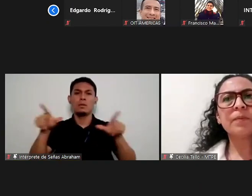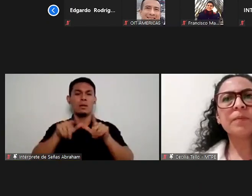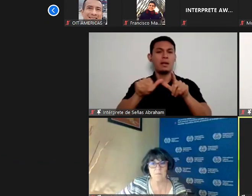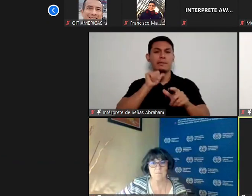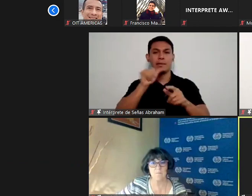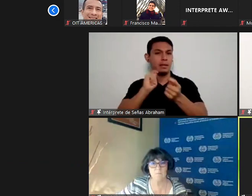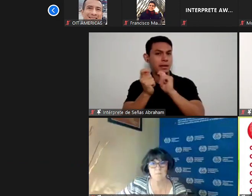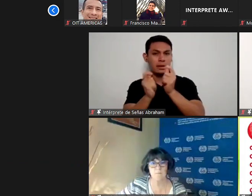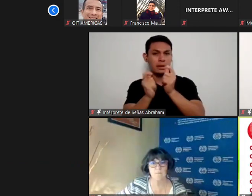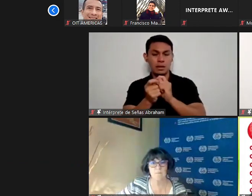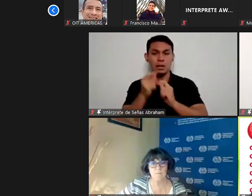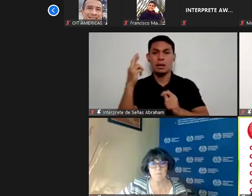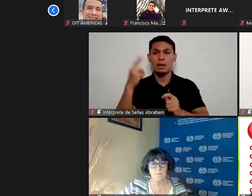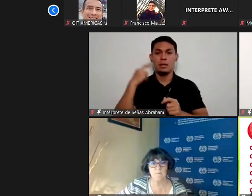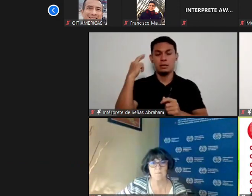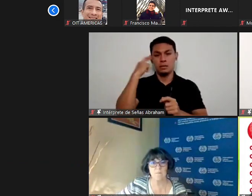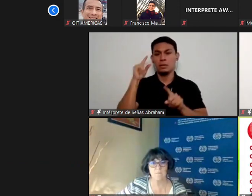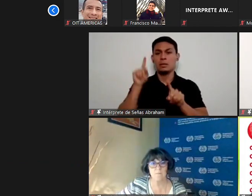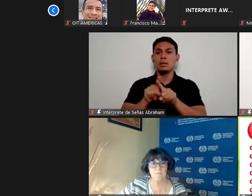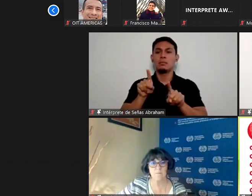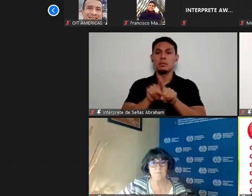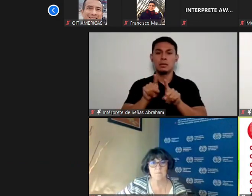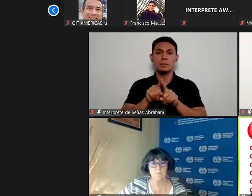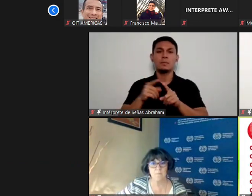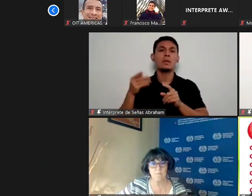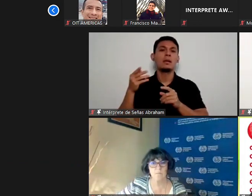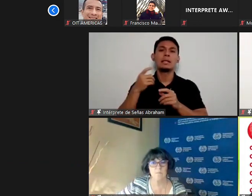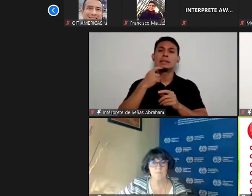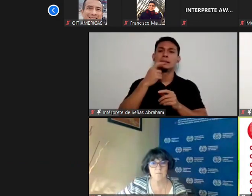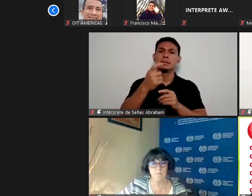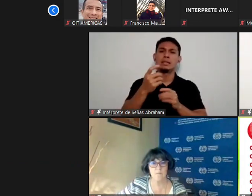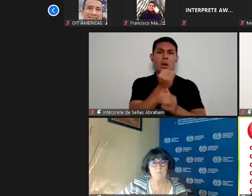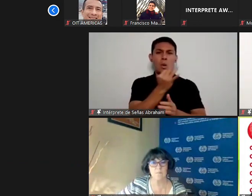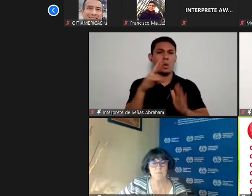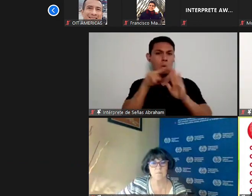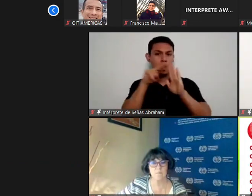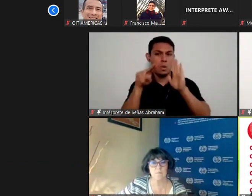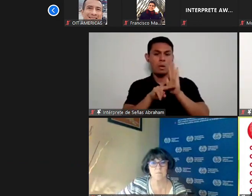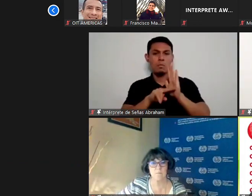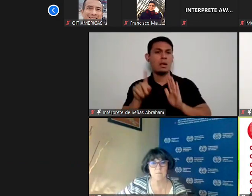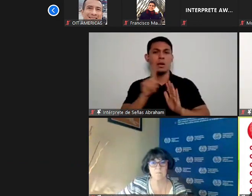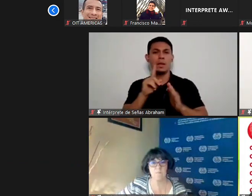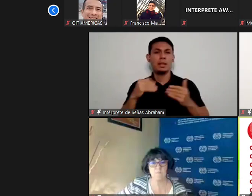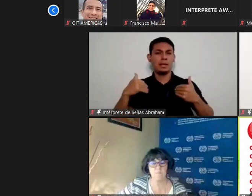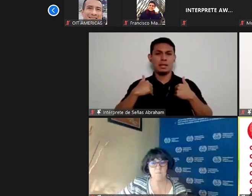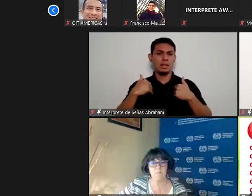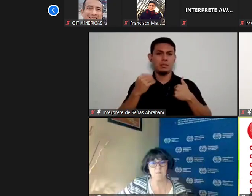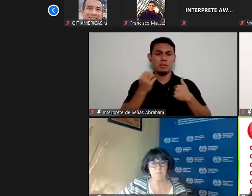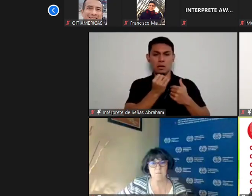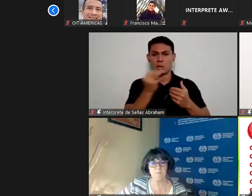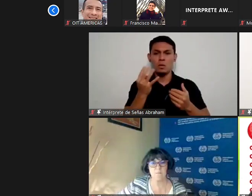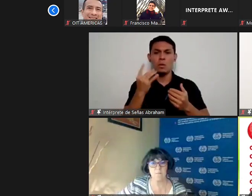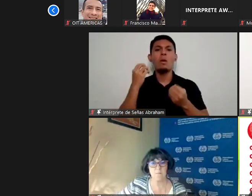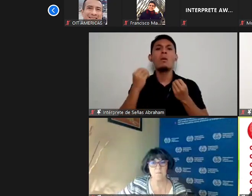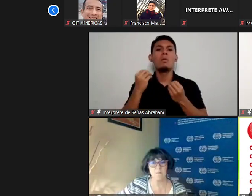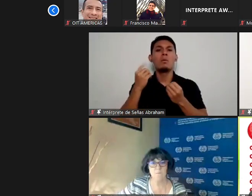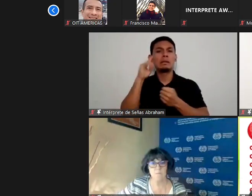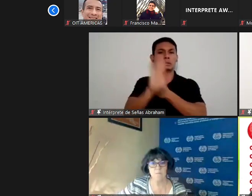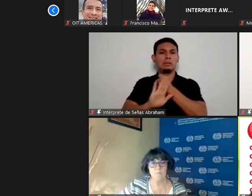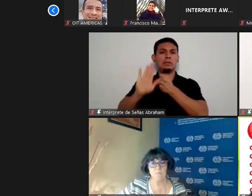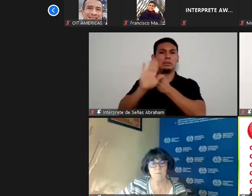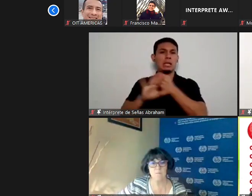spaces that have not been regular regulated before it also considers some regulations that we haven't